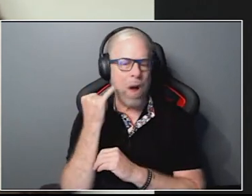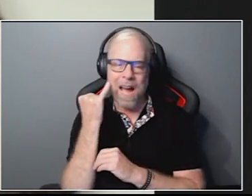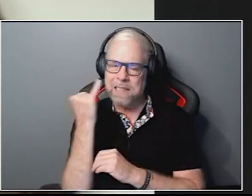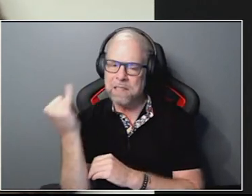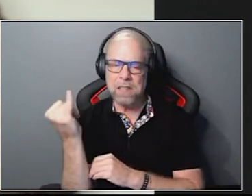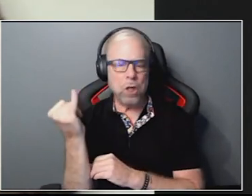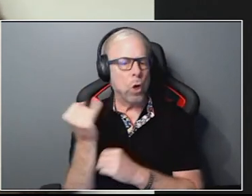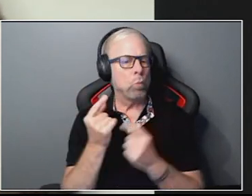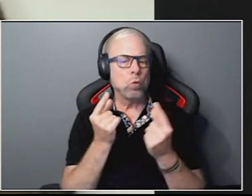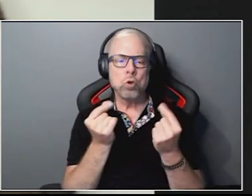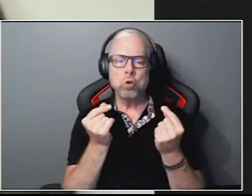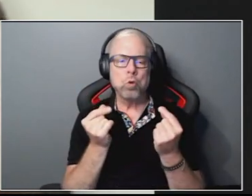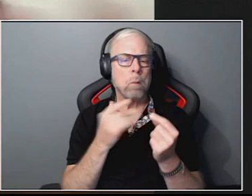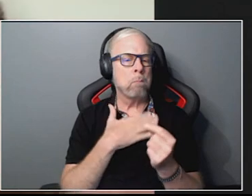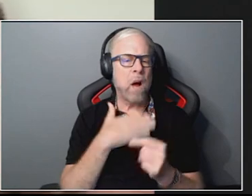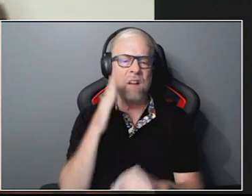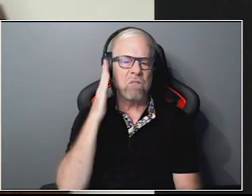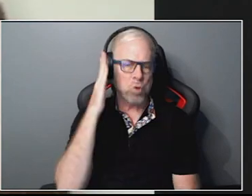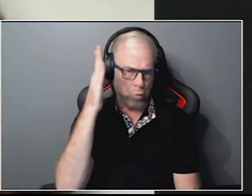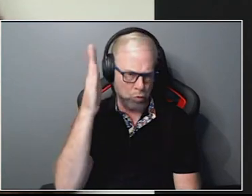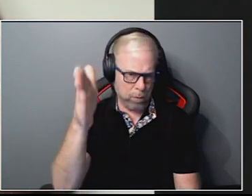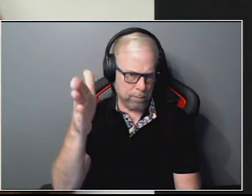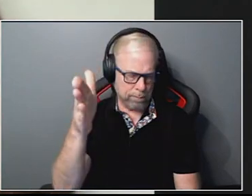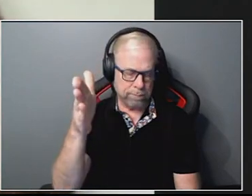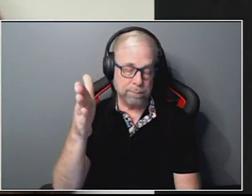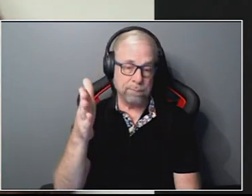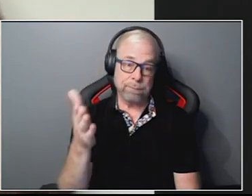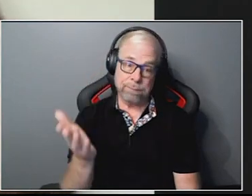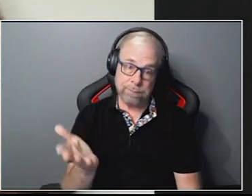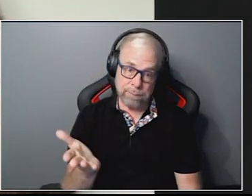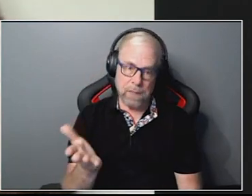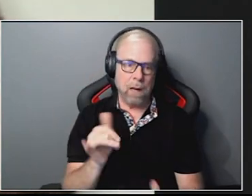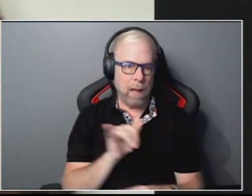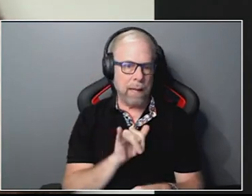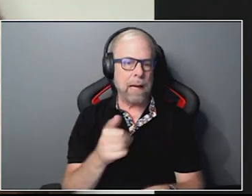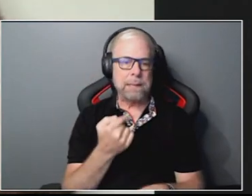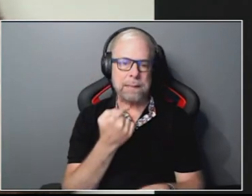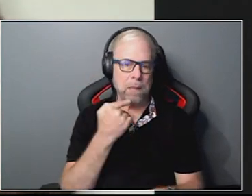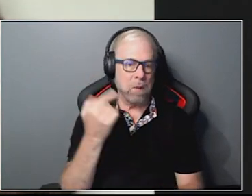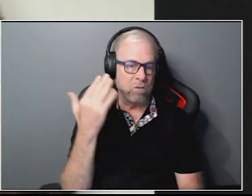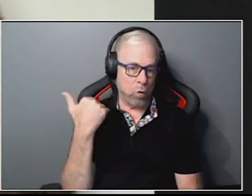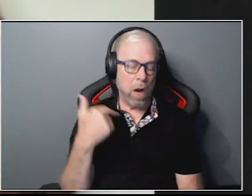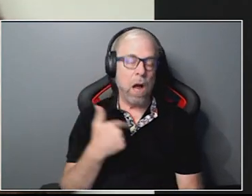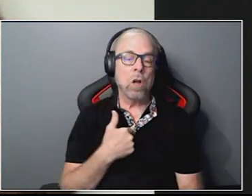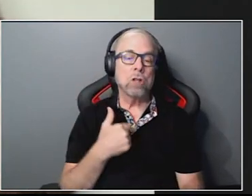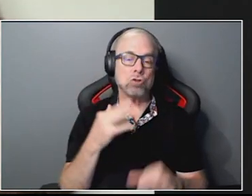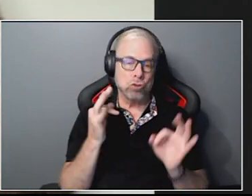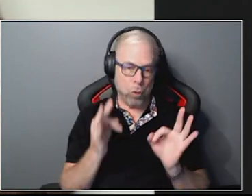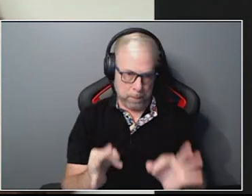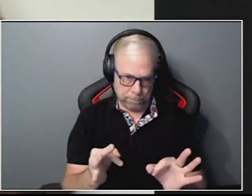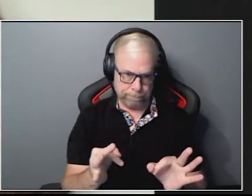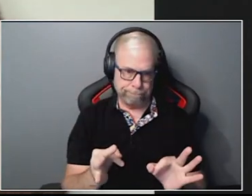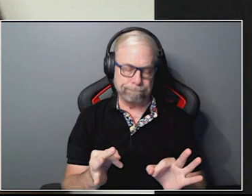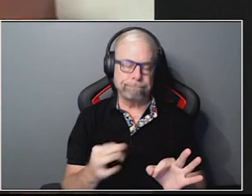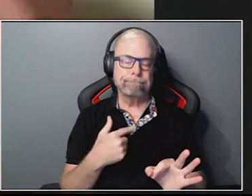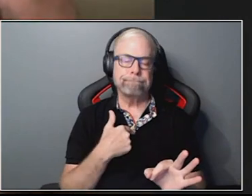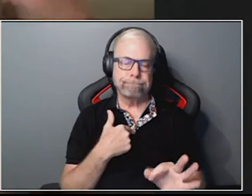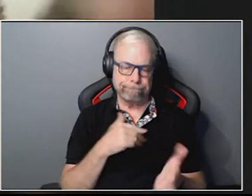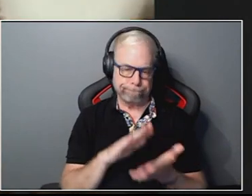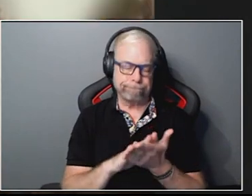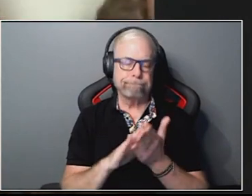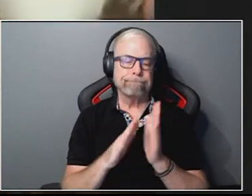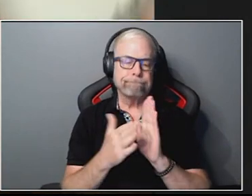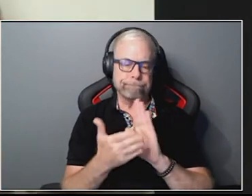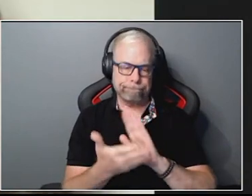was determined, and as like the story, like I said earlier, I was determined that I was going to become